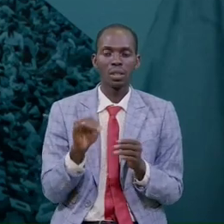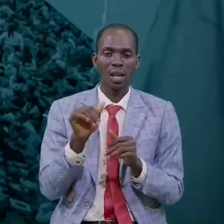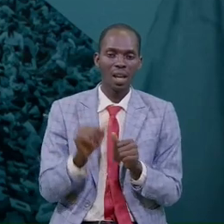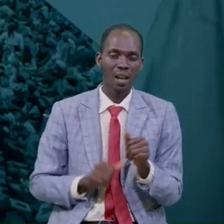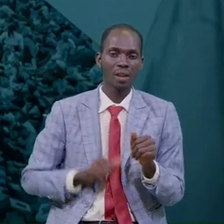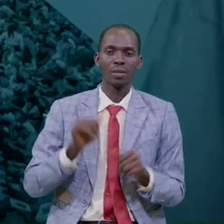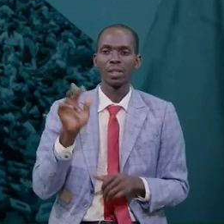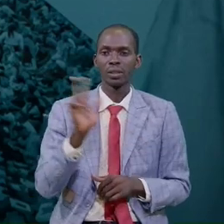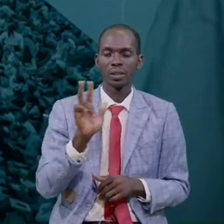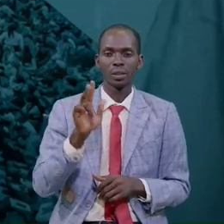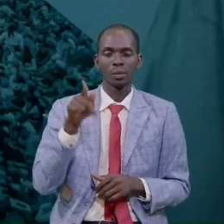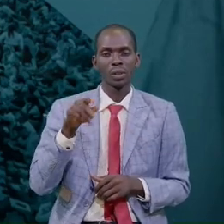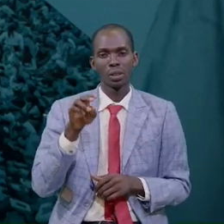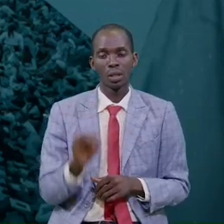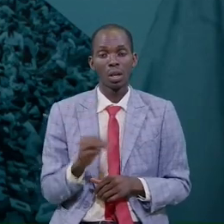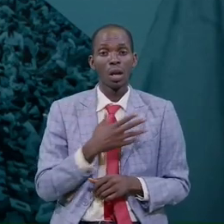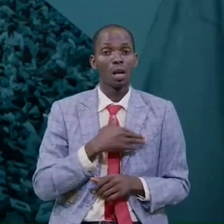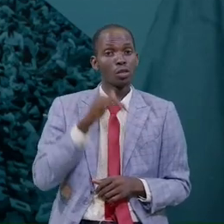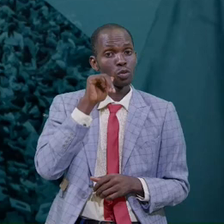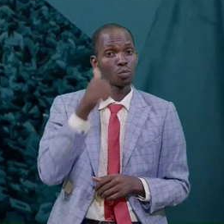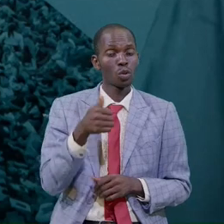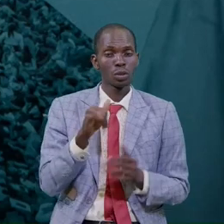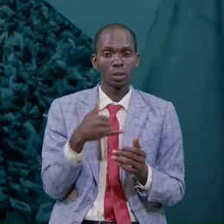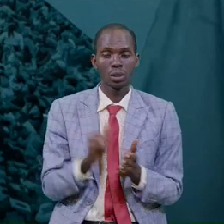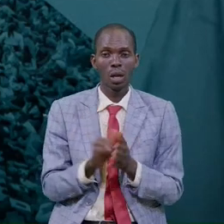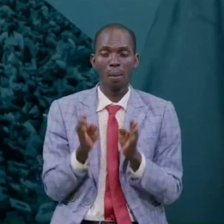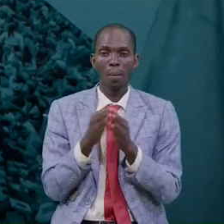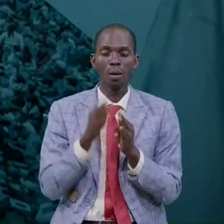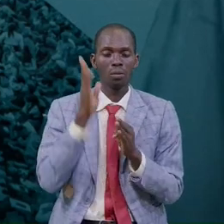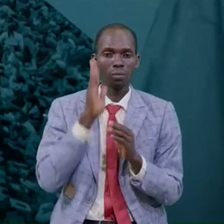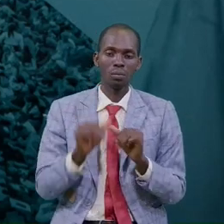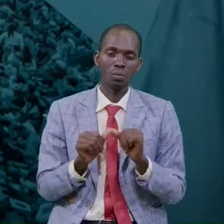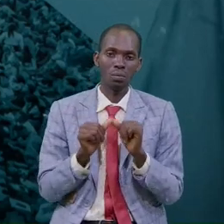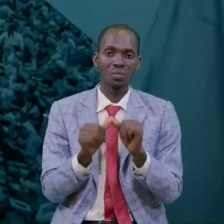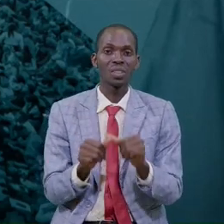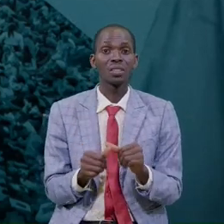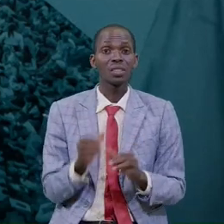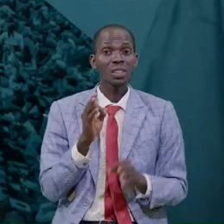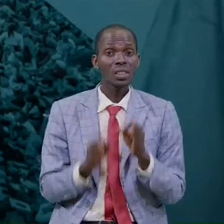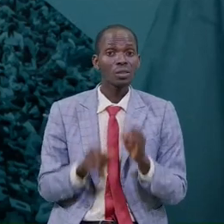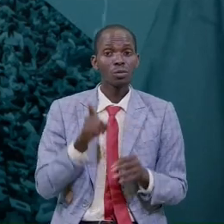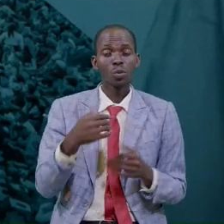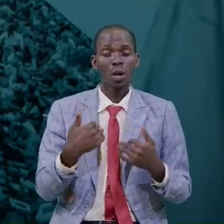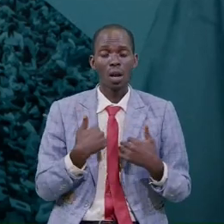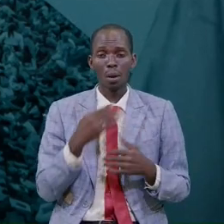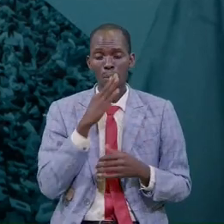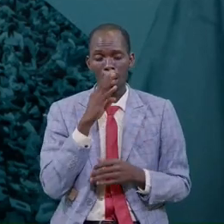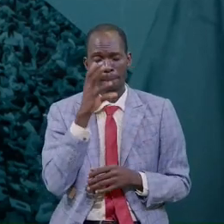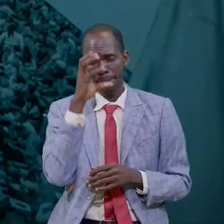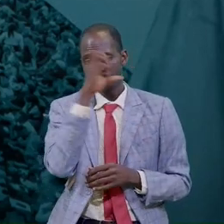And tomorrow it will continue. If you are not being there, get